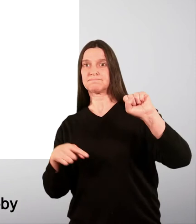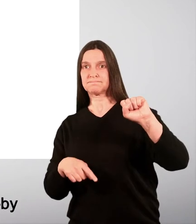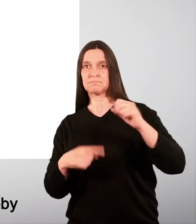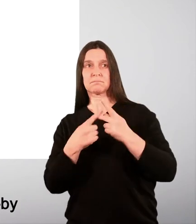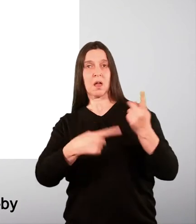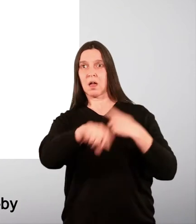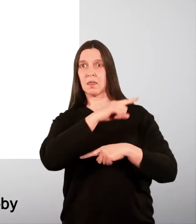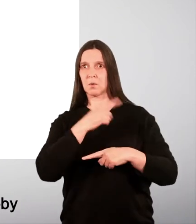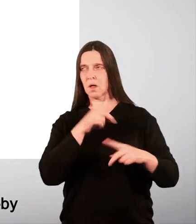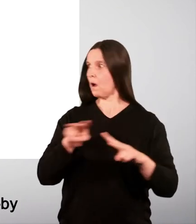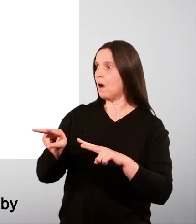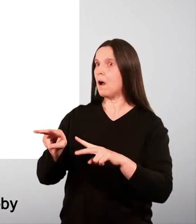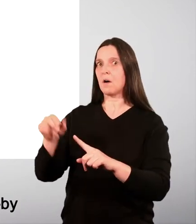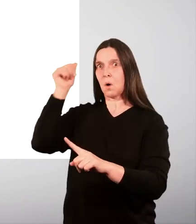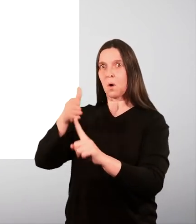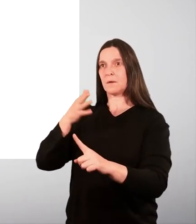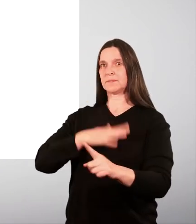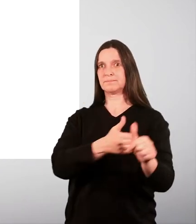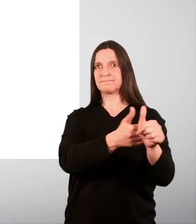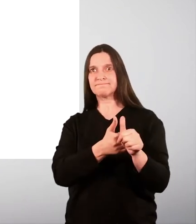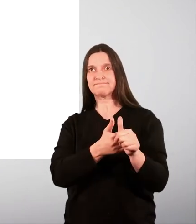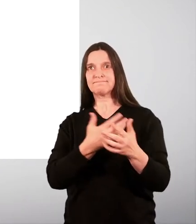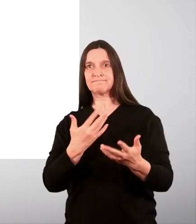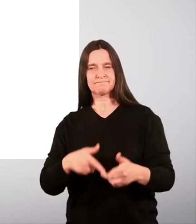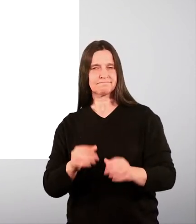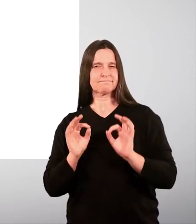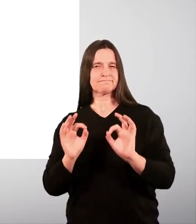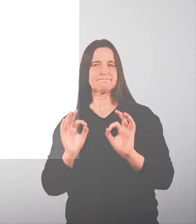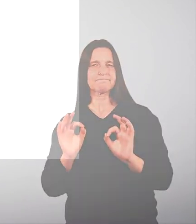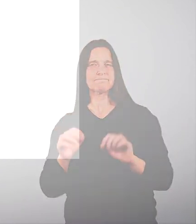likely to garner help from passers-by should they see you being attacked.